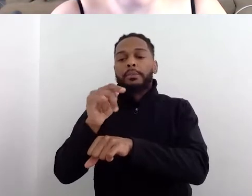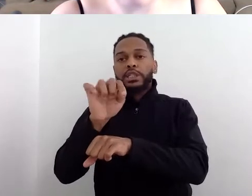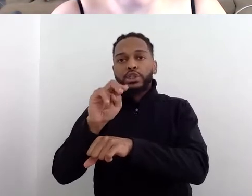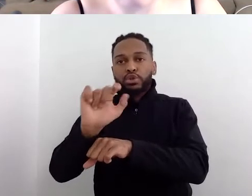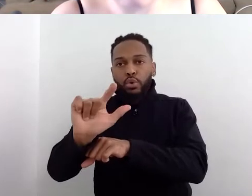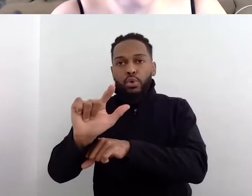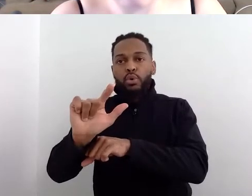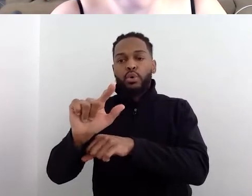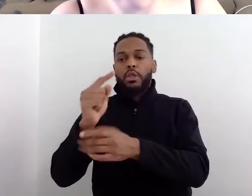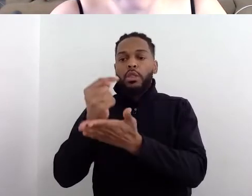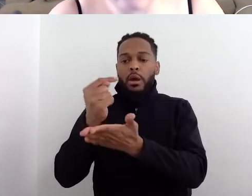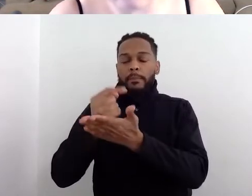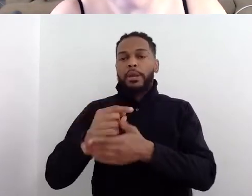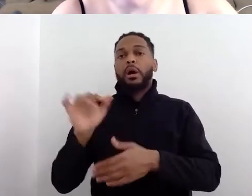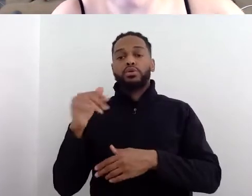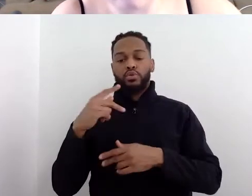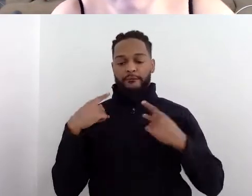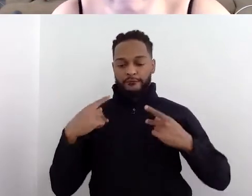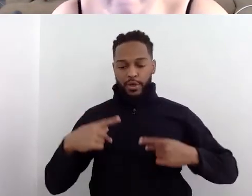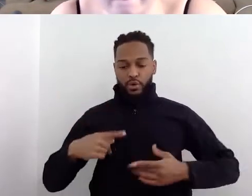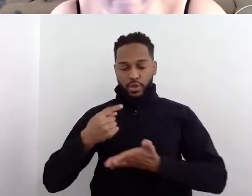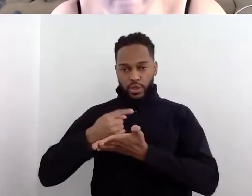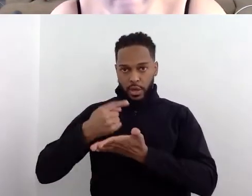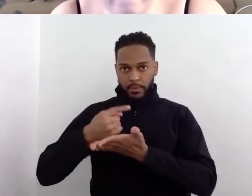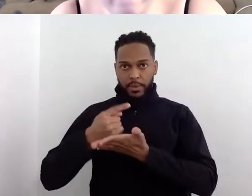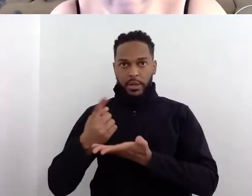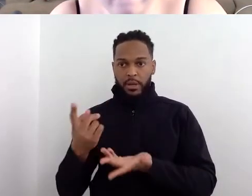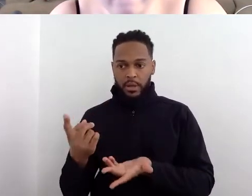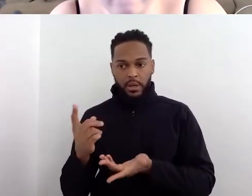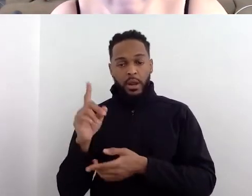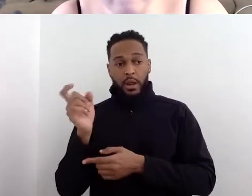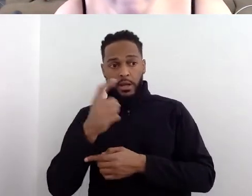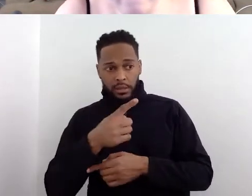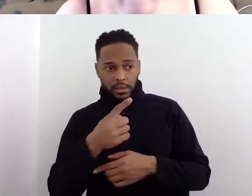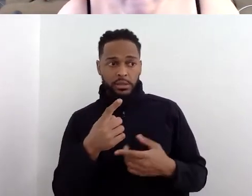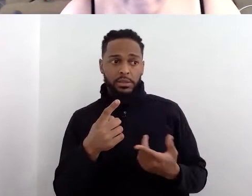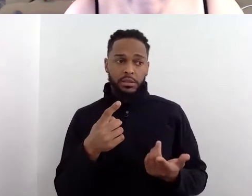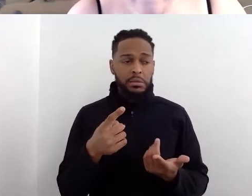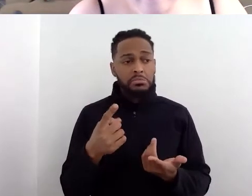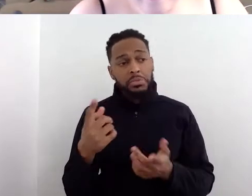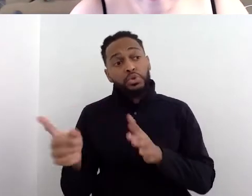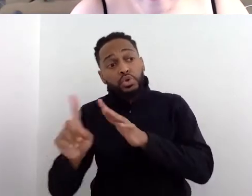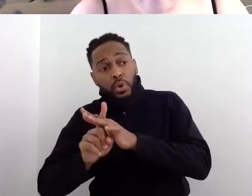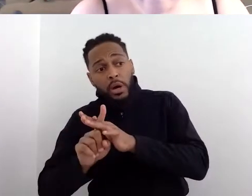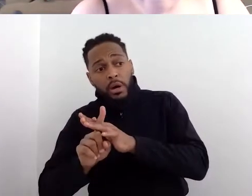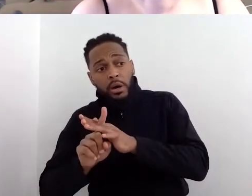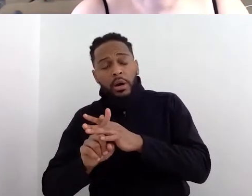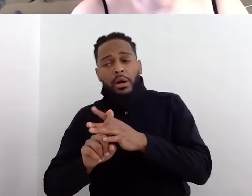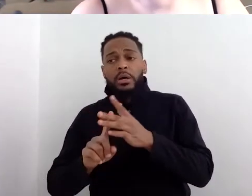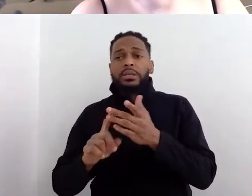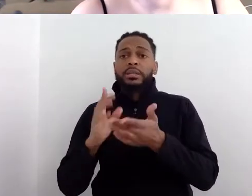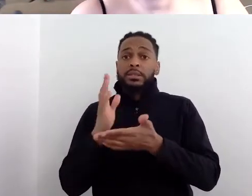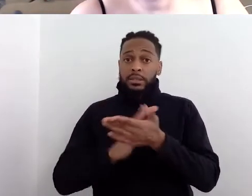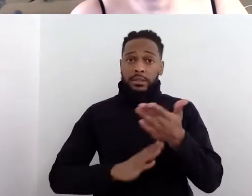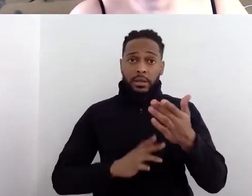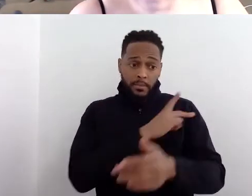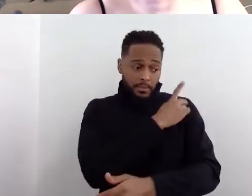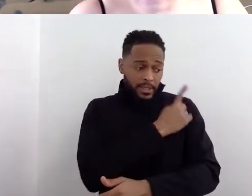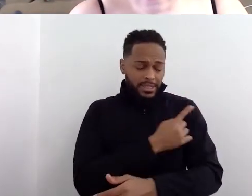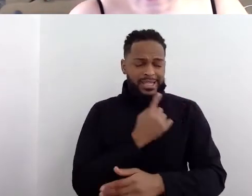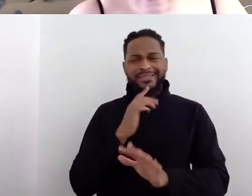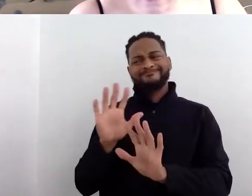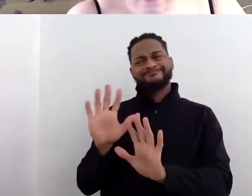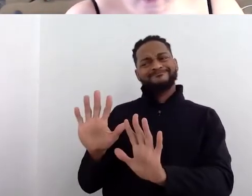yet. I'm still worried about COVID. And it's hard to argue because while a lot of people are getting vaccinated,